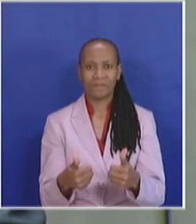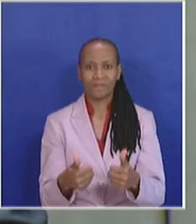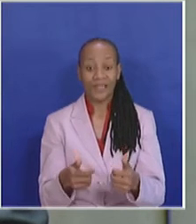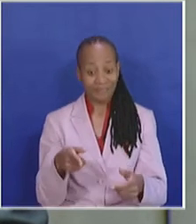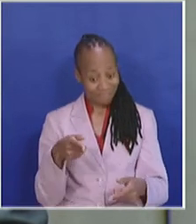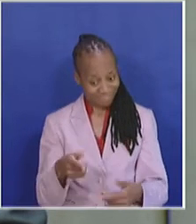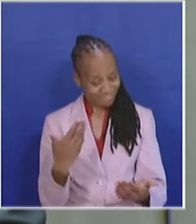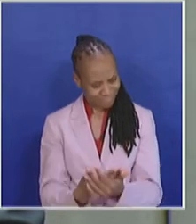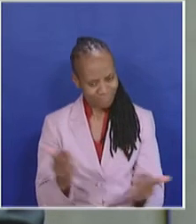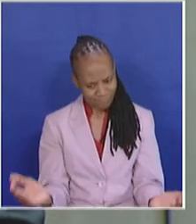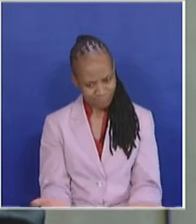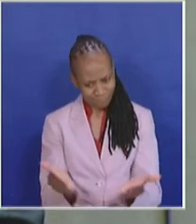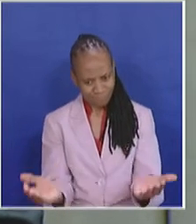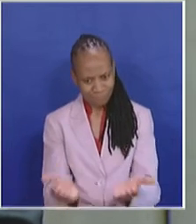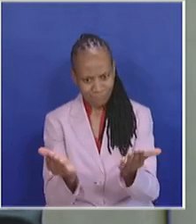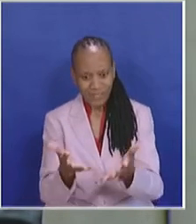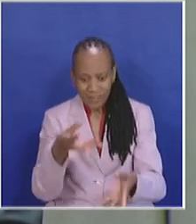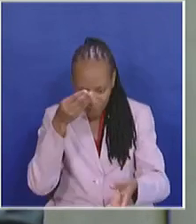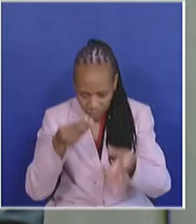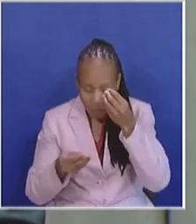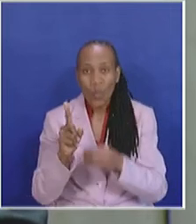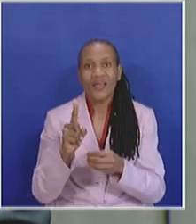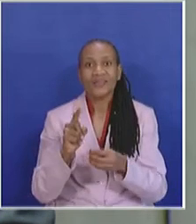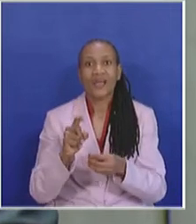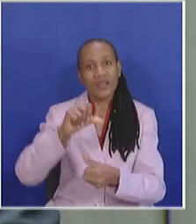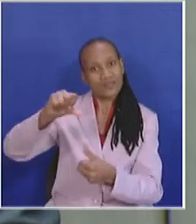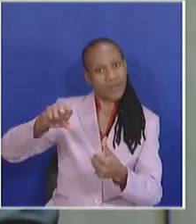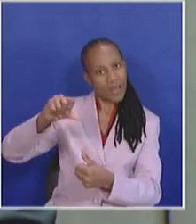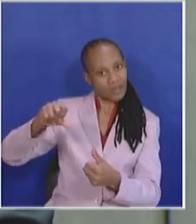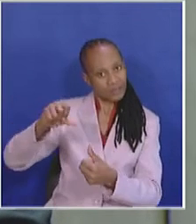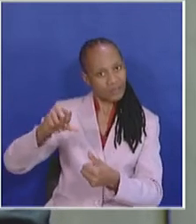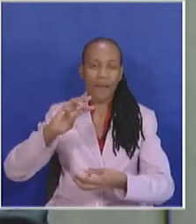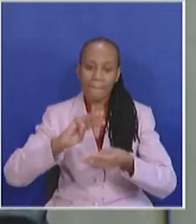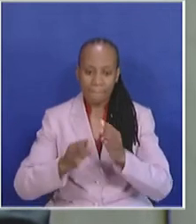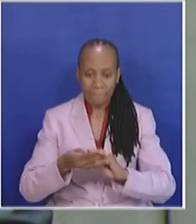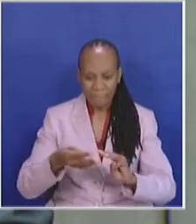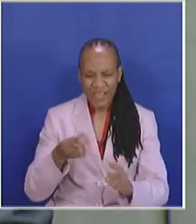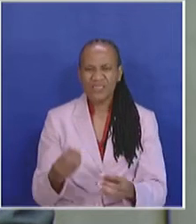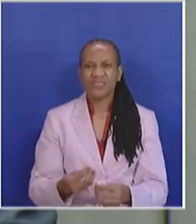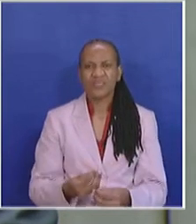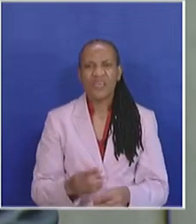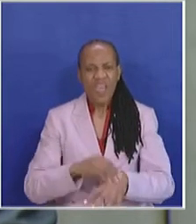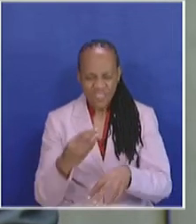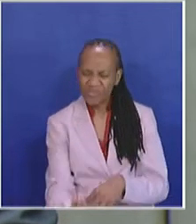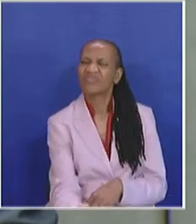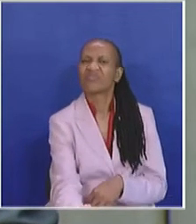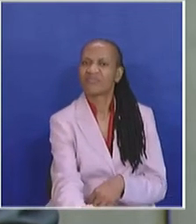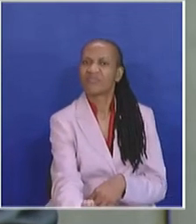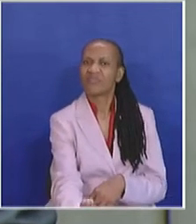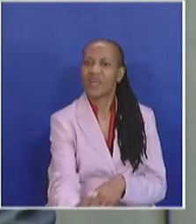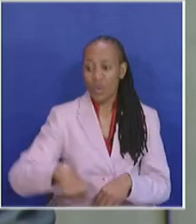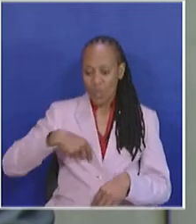them to study mathematics and science at a very young age, and ensure that we monitor